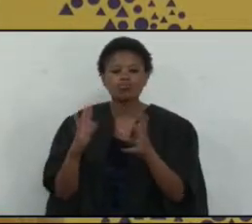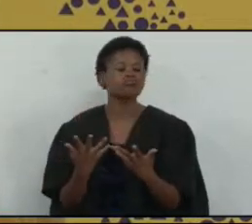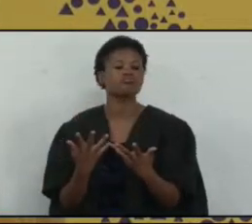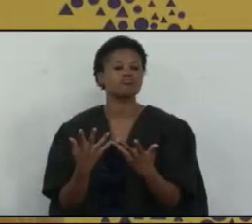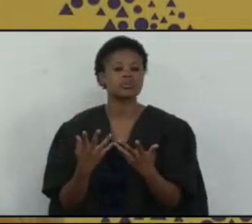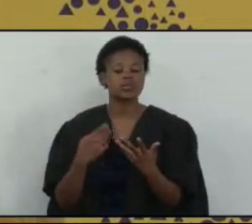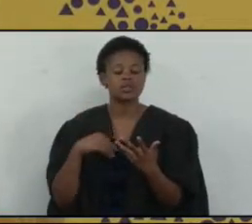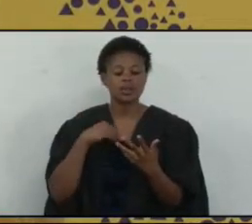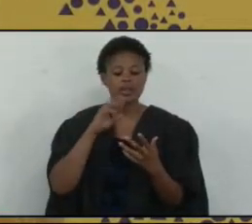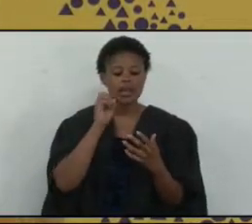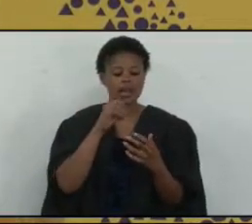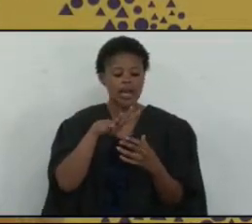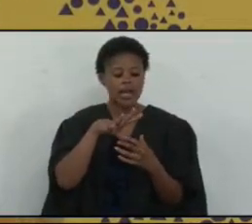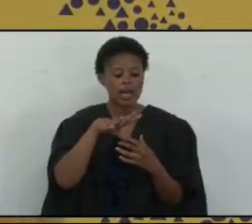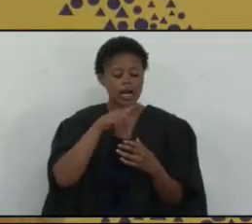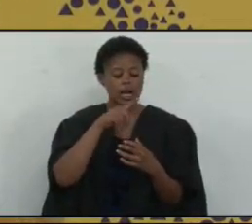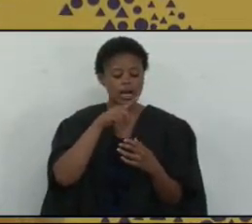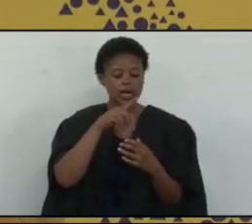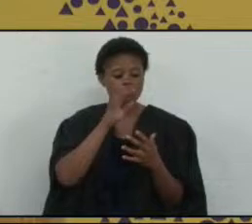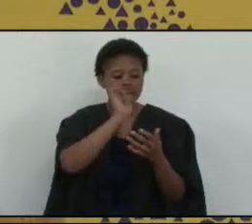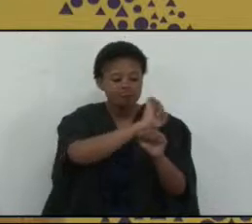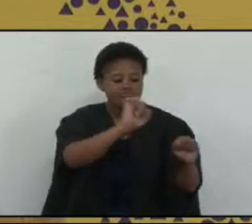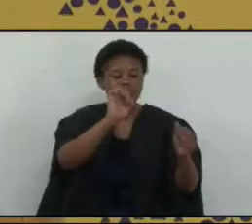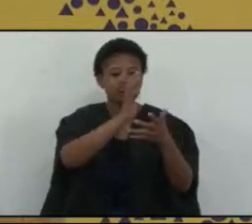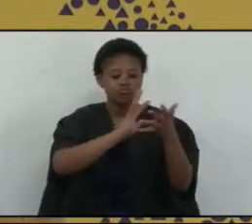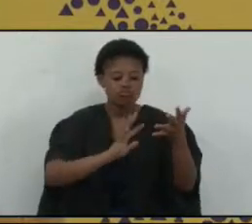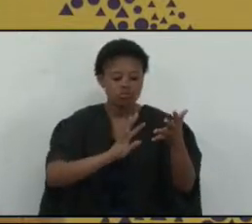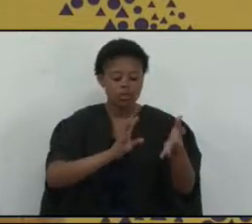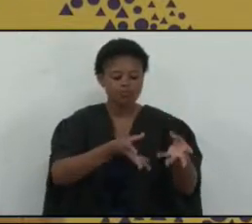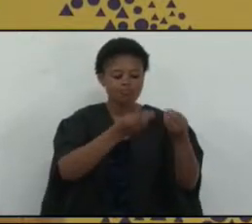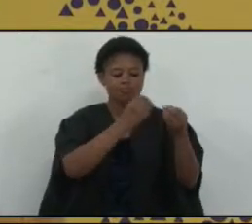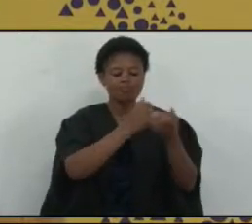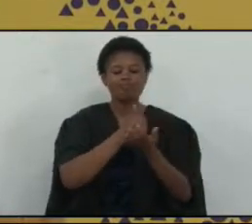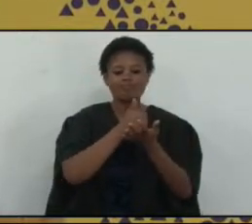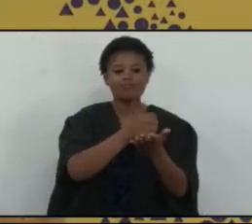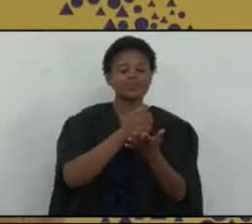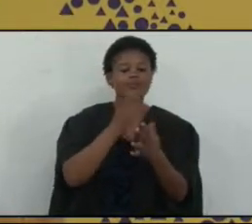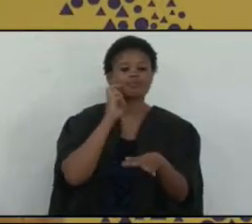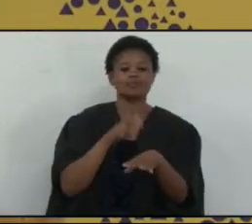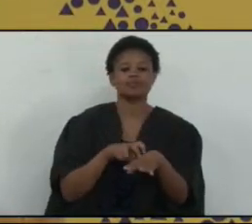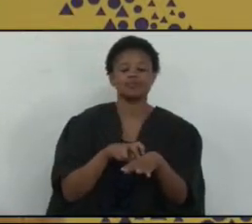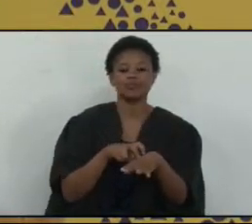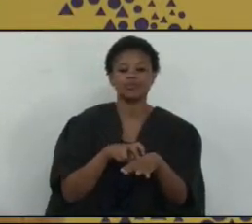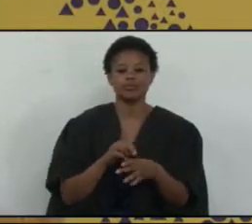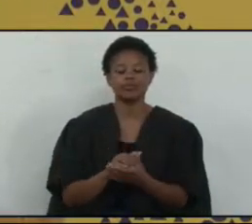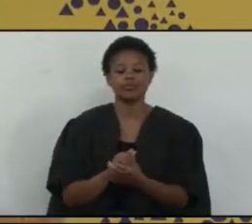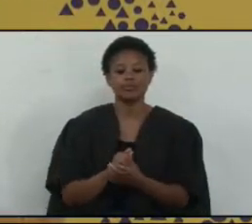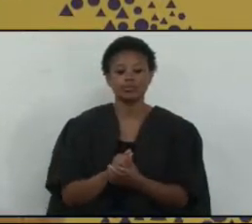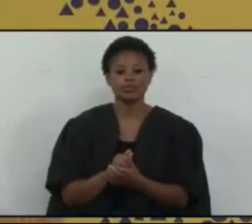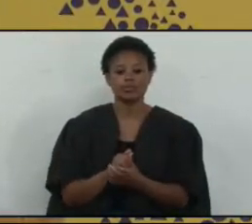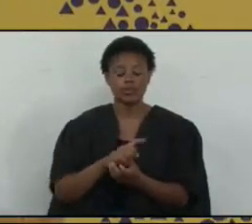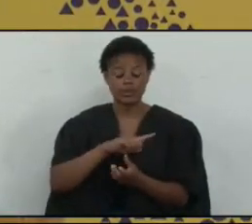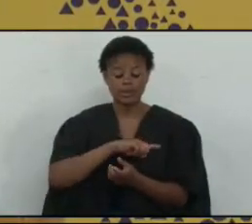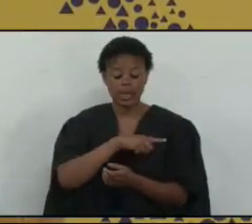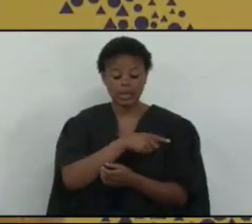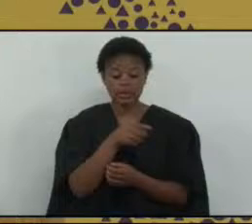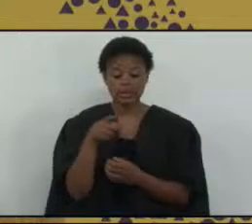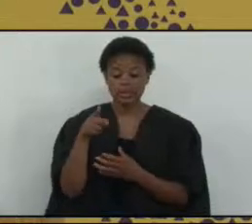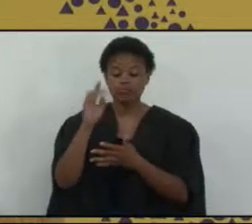a spotlight on their stories, they would get the help that is needed. Because of those